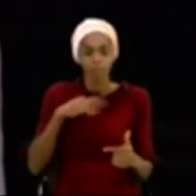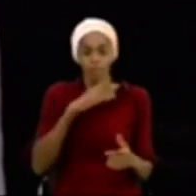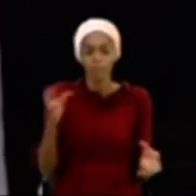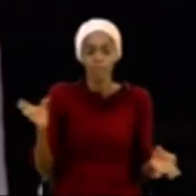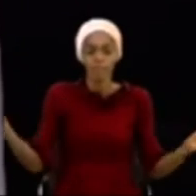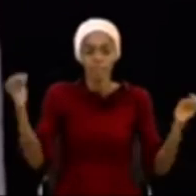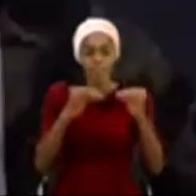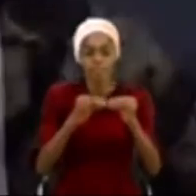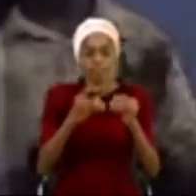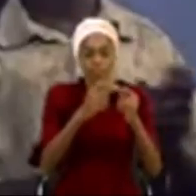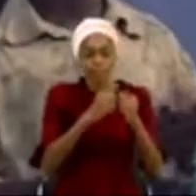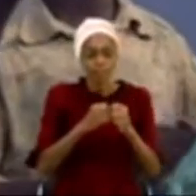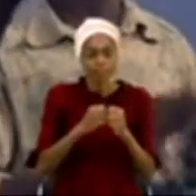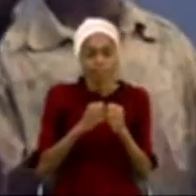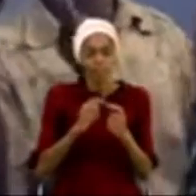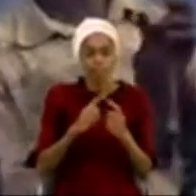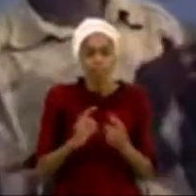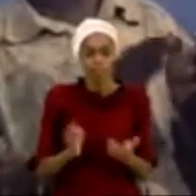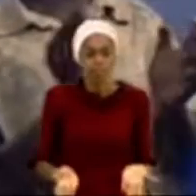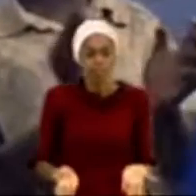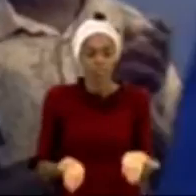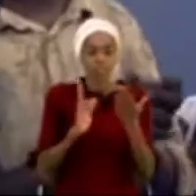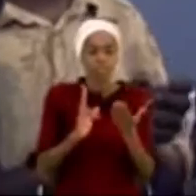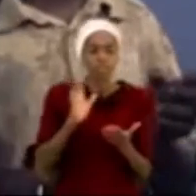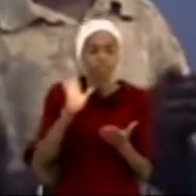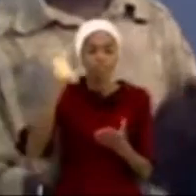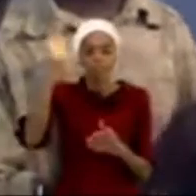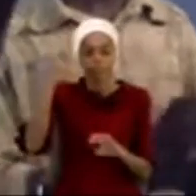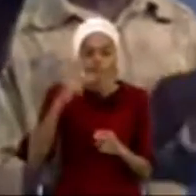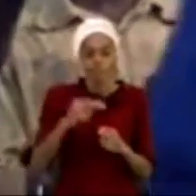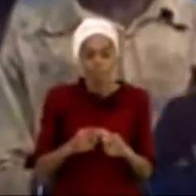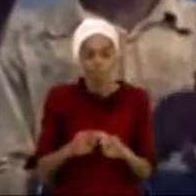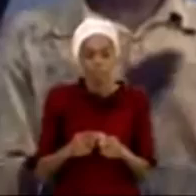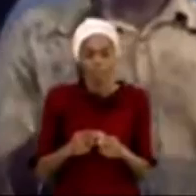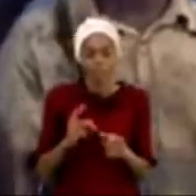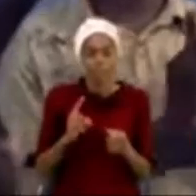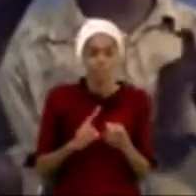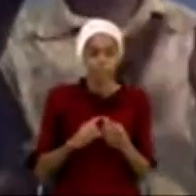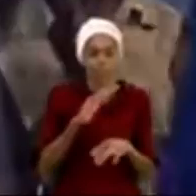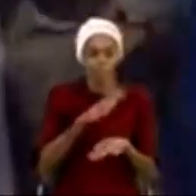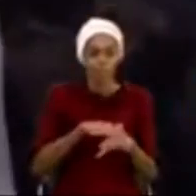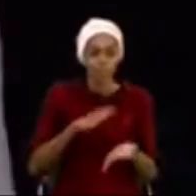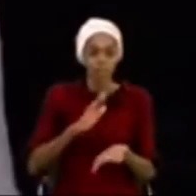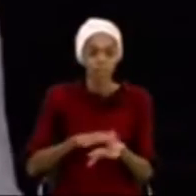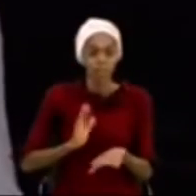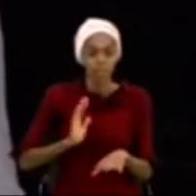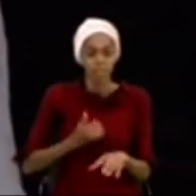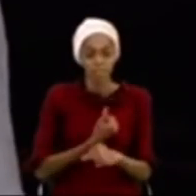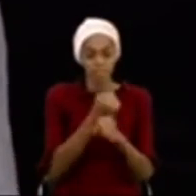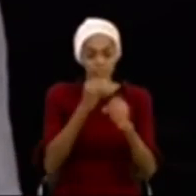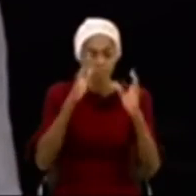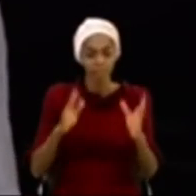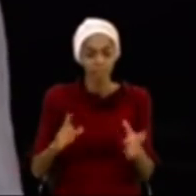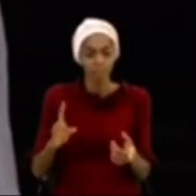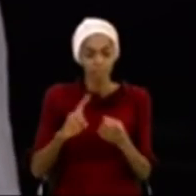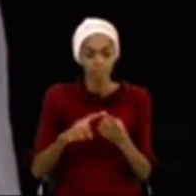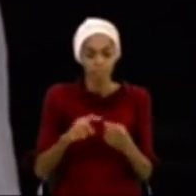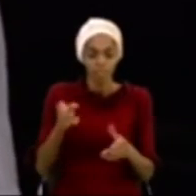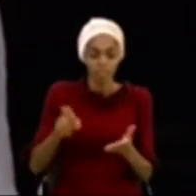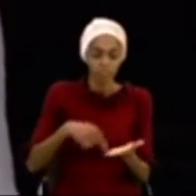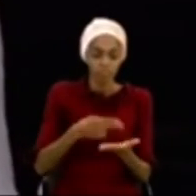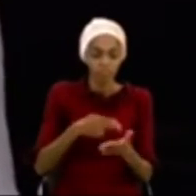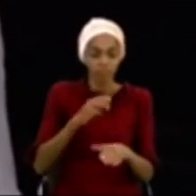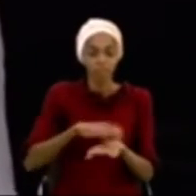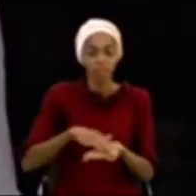name, to call on our Savior, to fall on your grace. Hear the